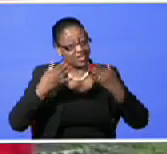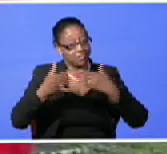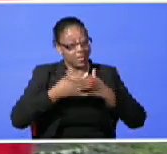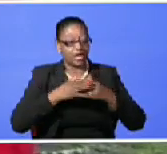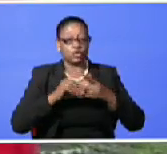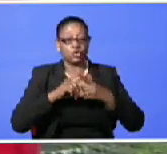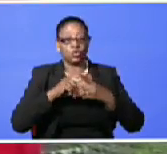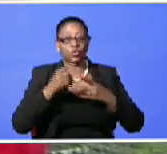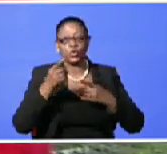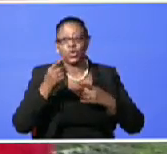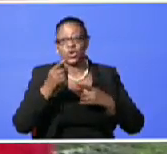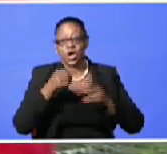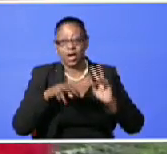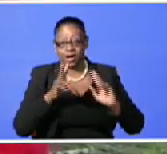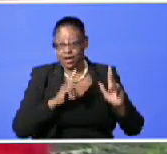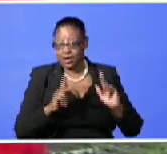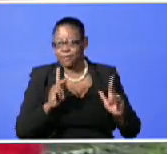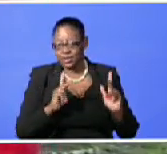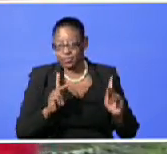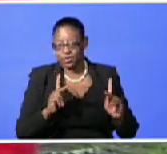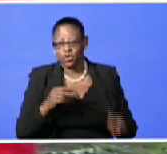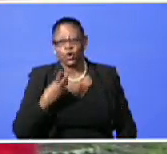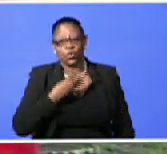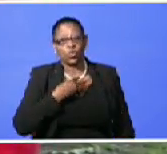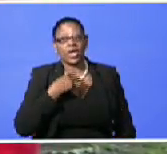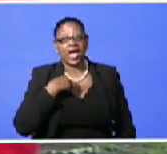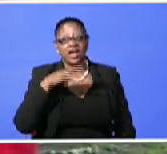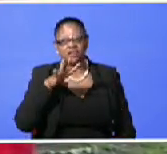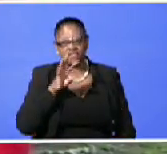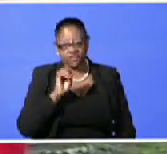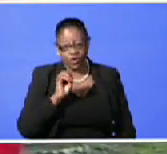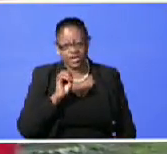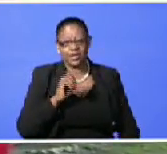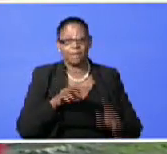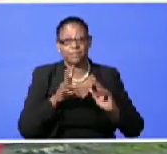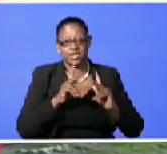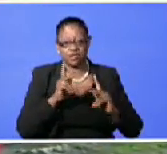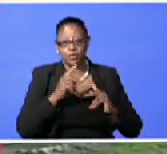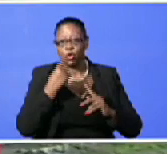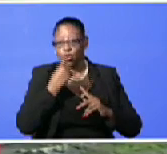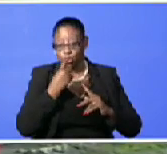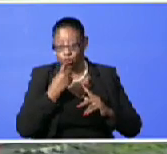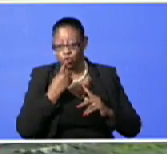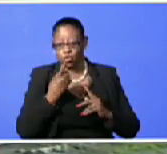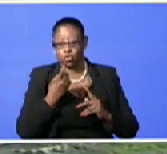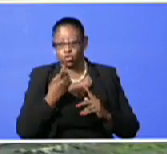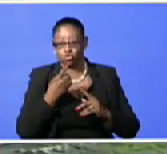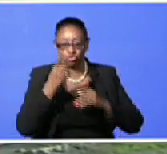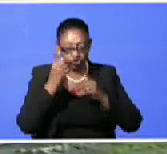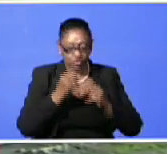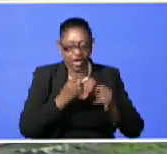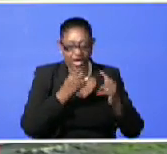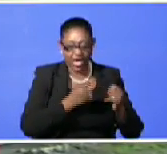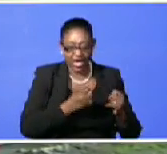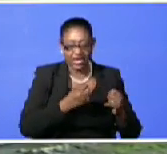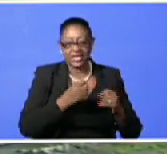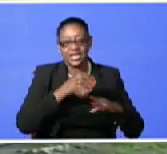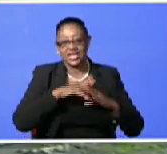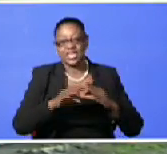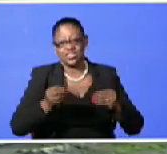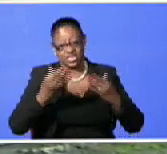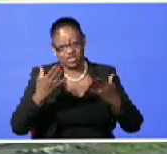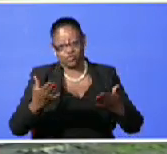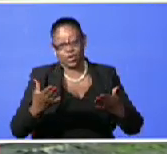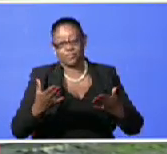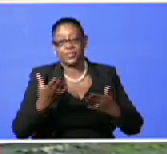customers, to our Suncash family. We had over 40 Bahamian-owned companies participate in a $40,000 giveaway. It